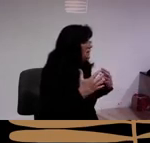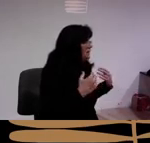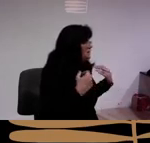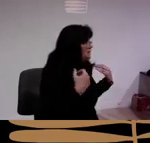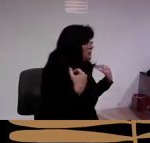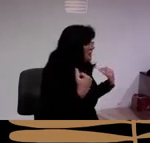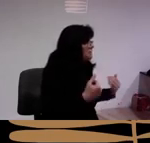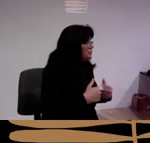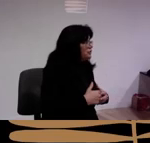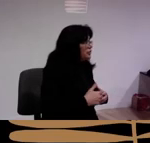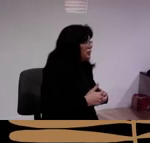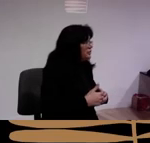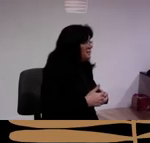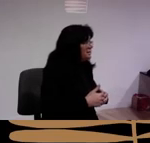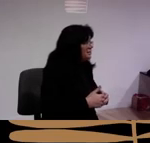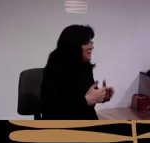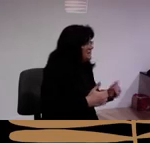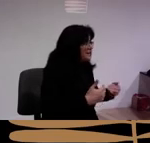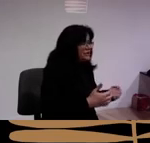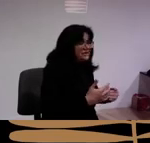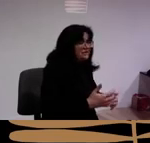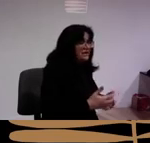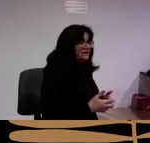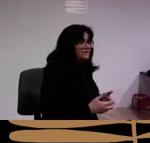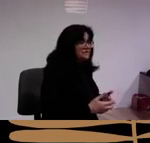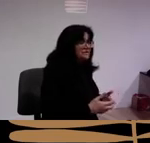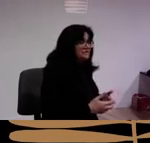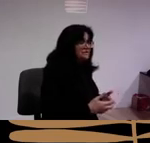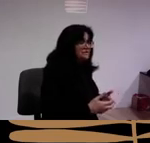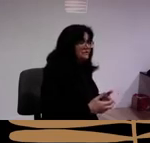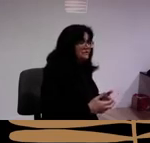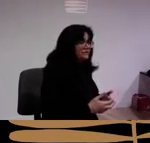are, you know, our spiritual homeland as much as our land.